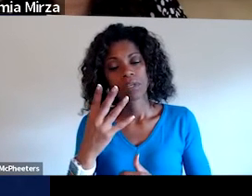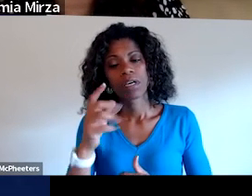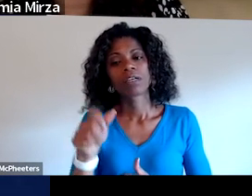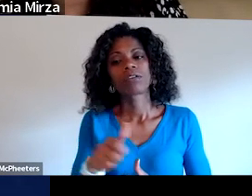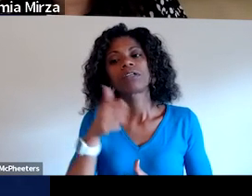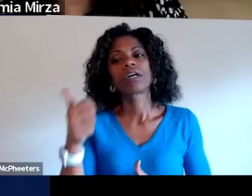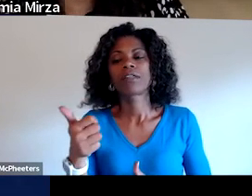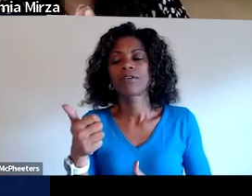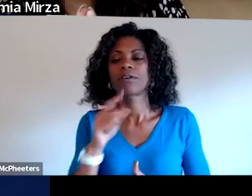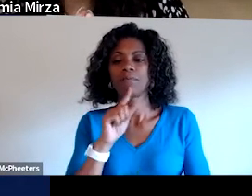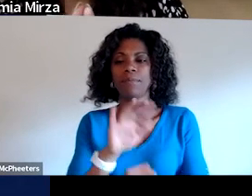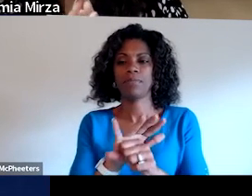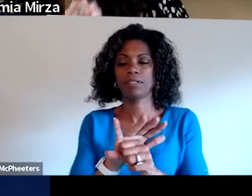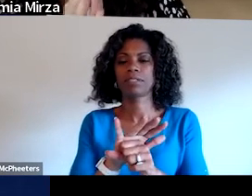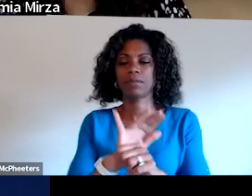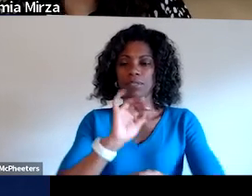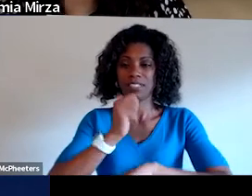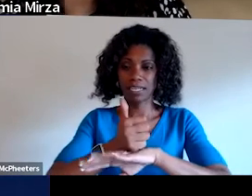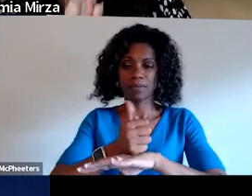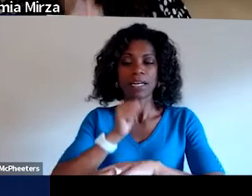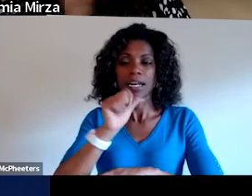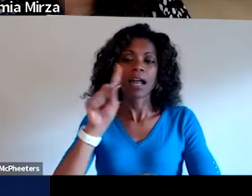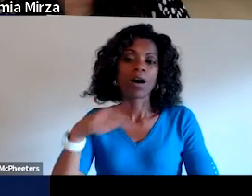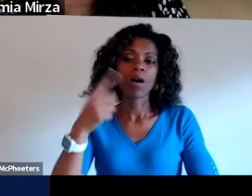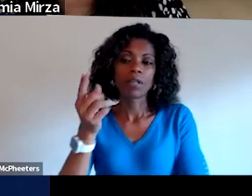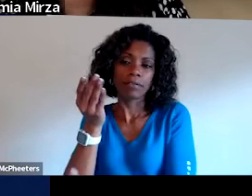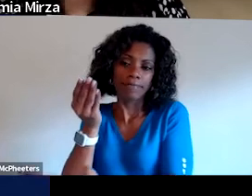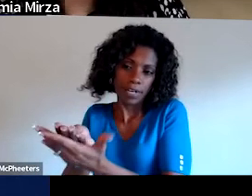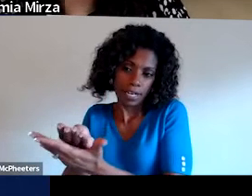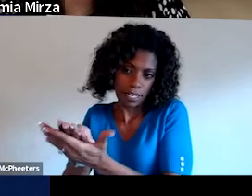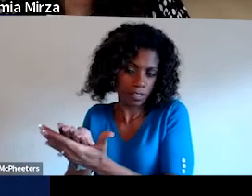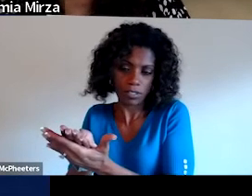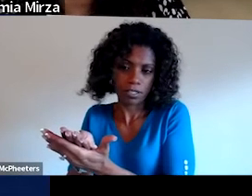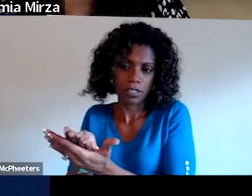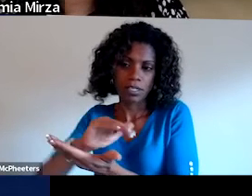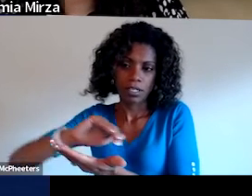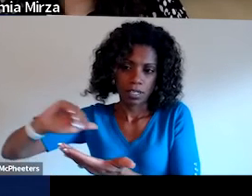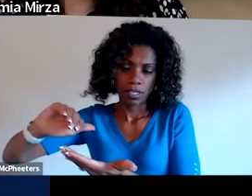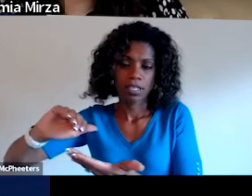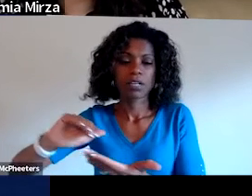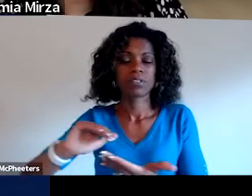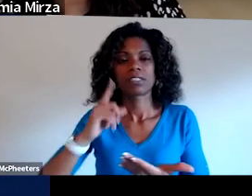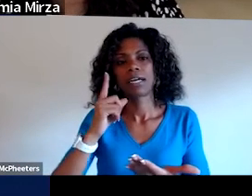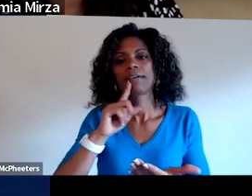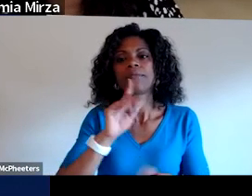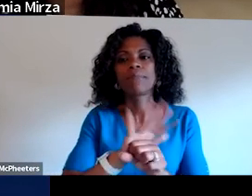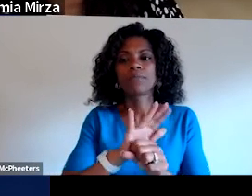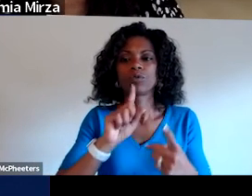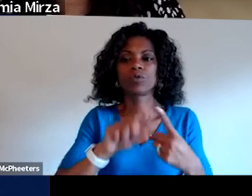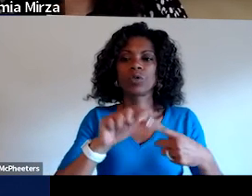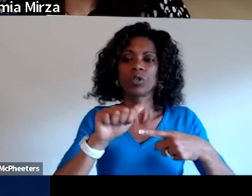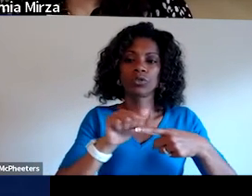just financial, right? We know that organizations committed to doing diversity trainings and